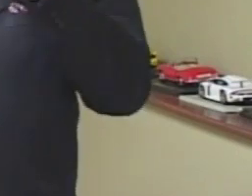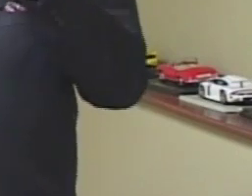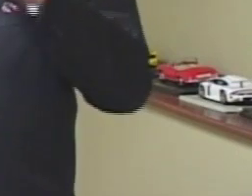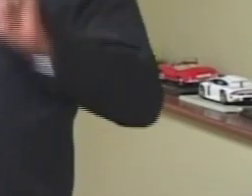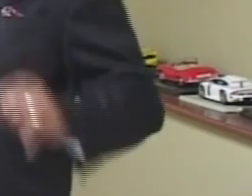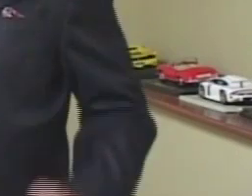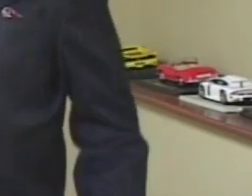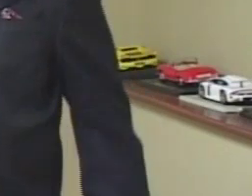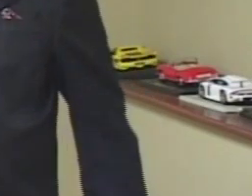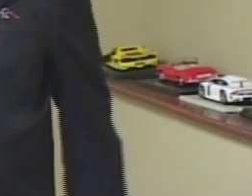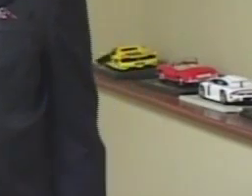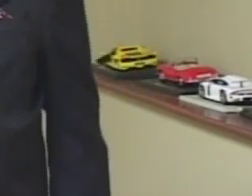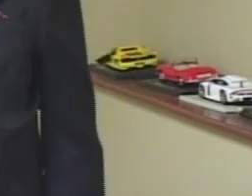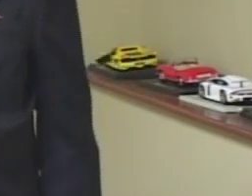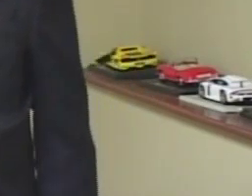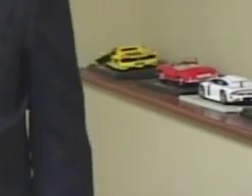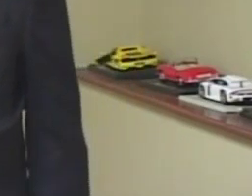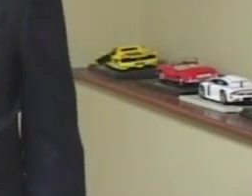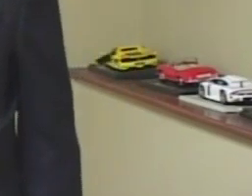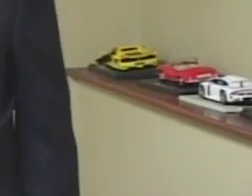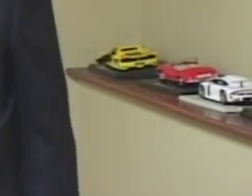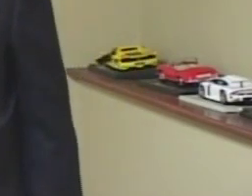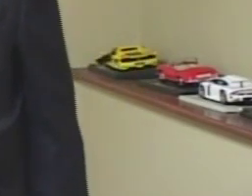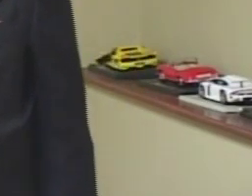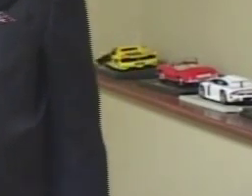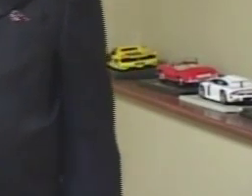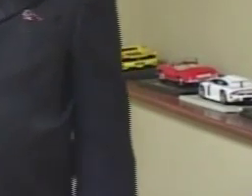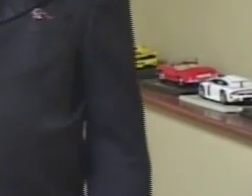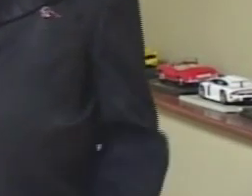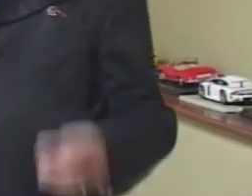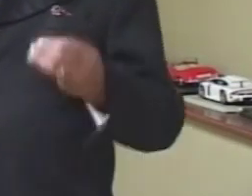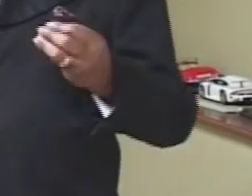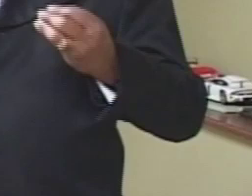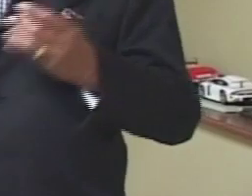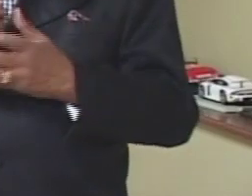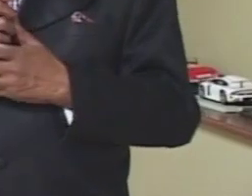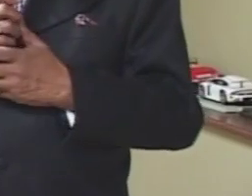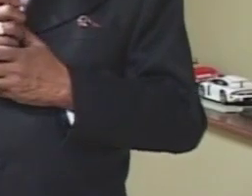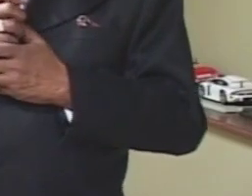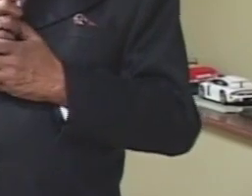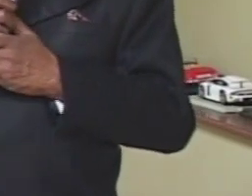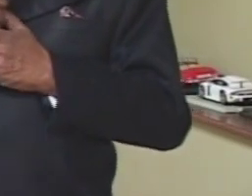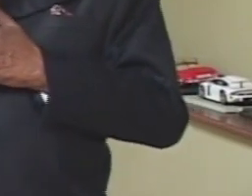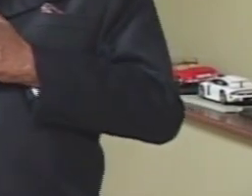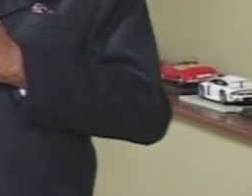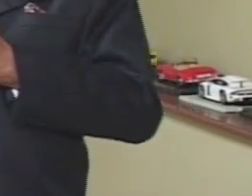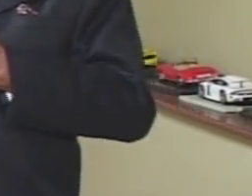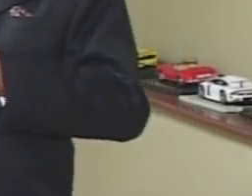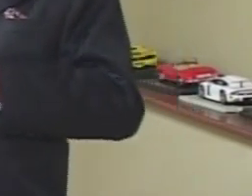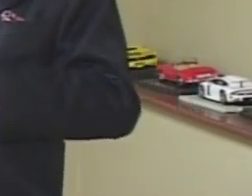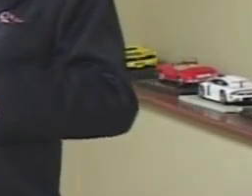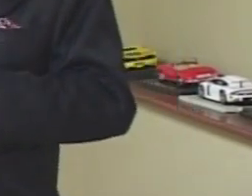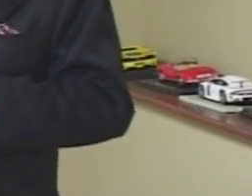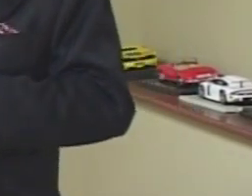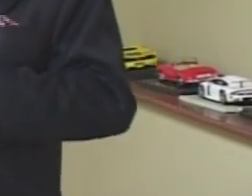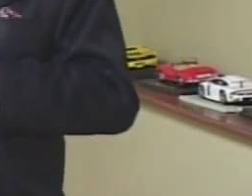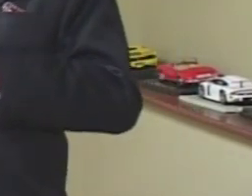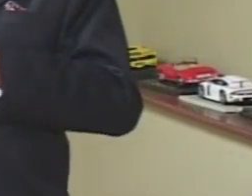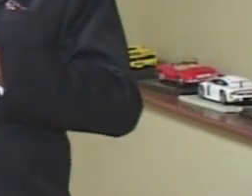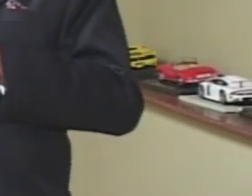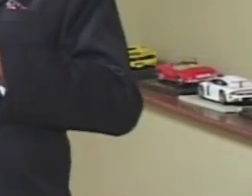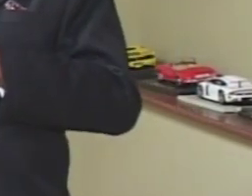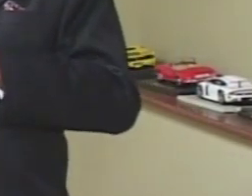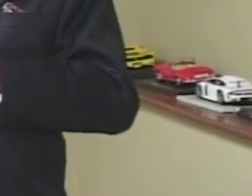you that he'll be the same for you. Today's message is being brought by our